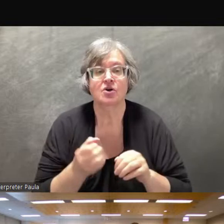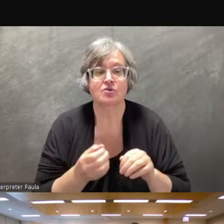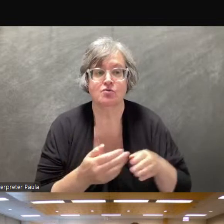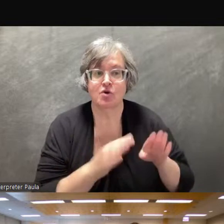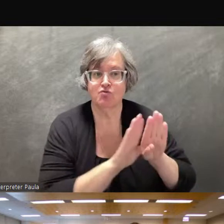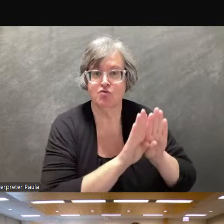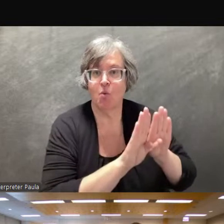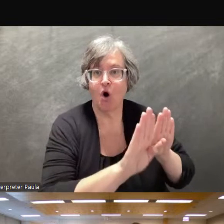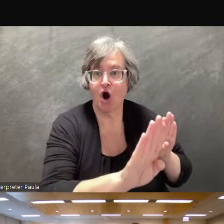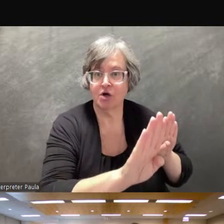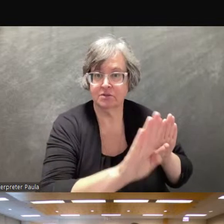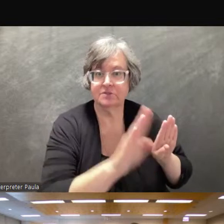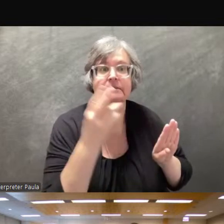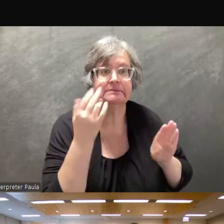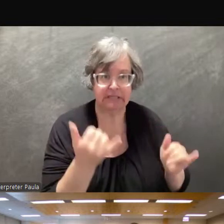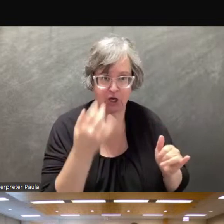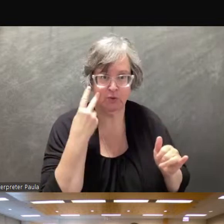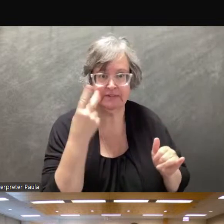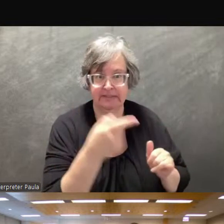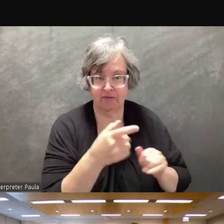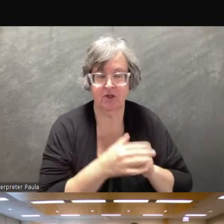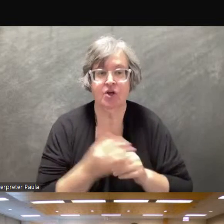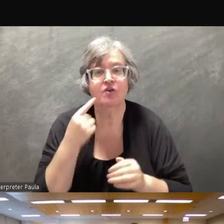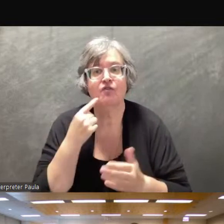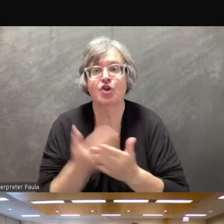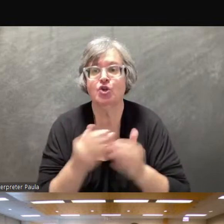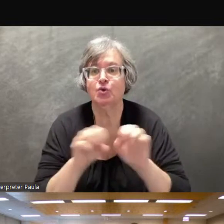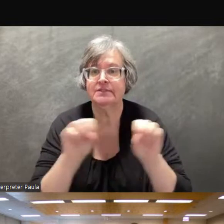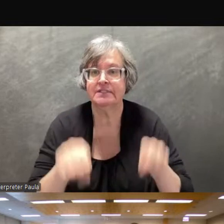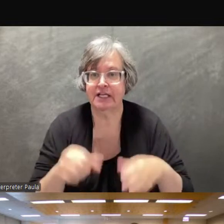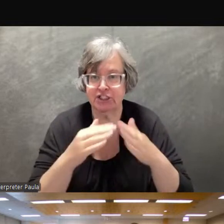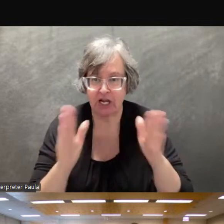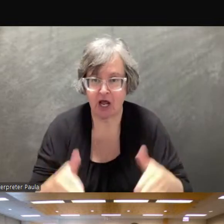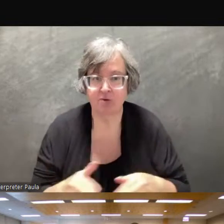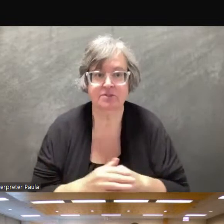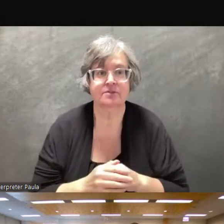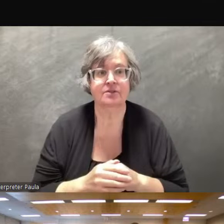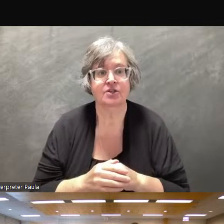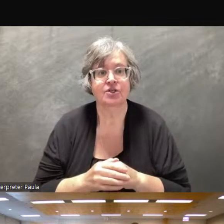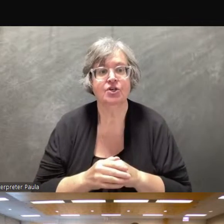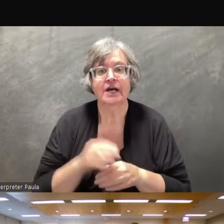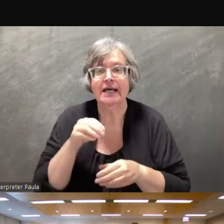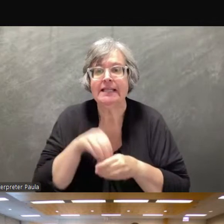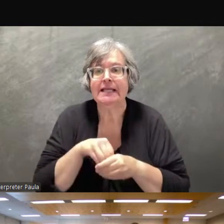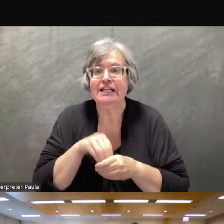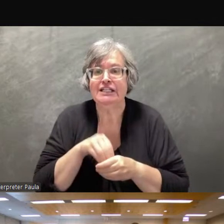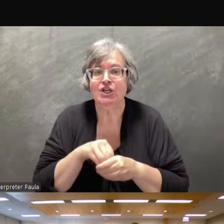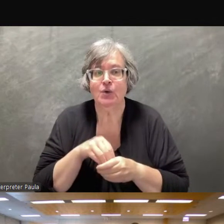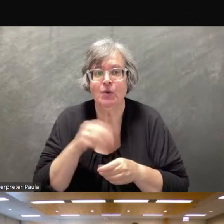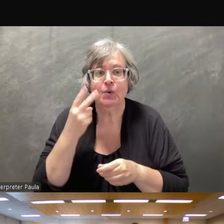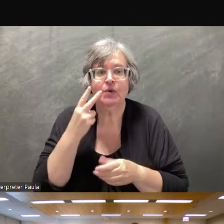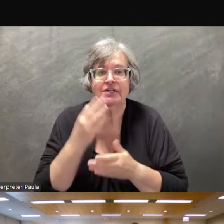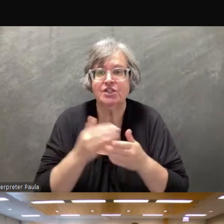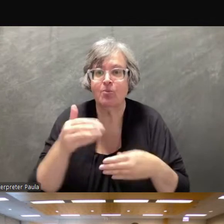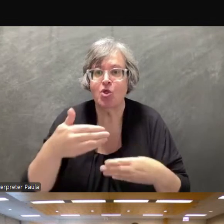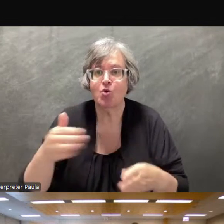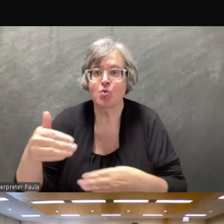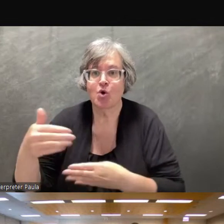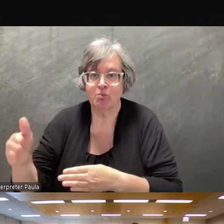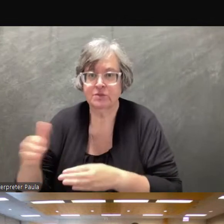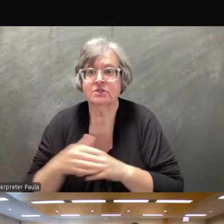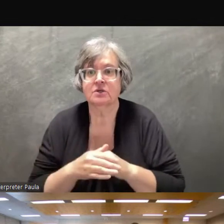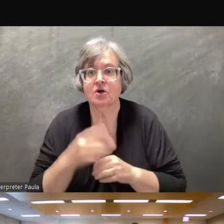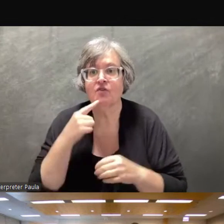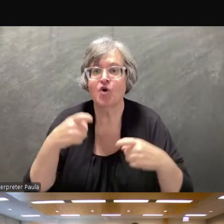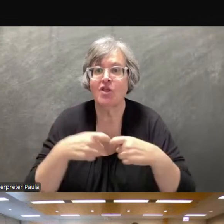up there. So you can see the exterior walls here for this new station house. Here's the interior where you're starting to see some of those rooms being formed for